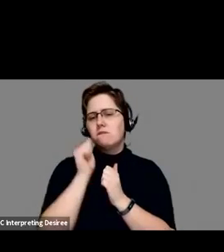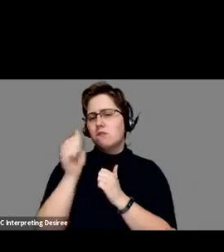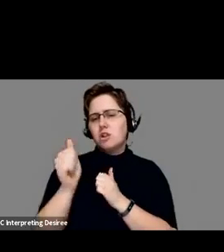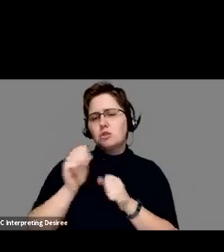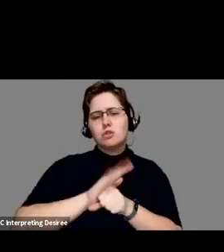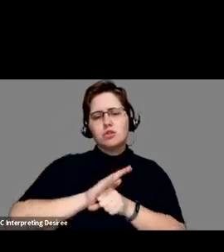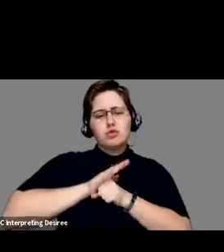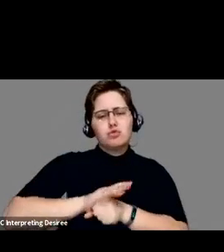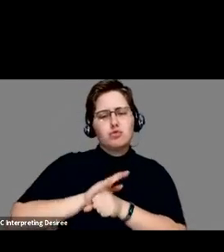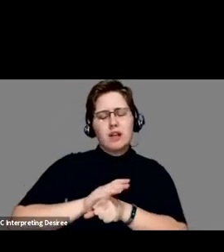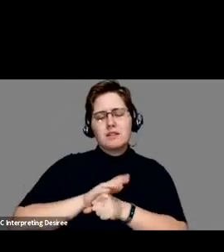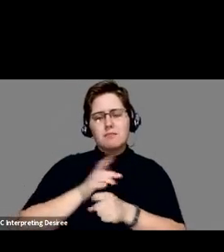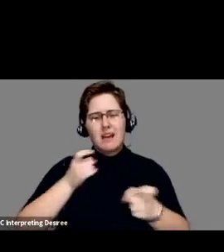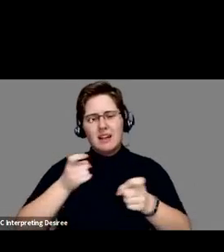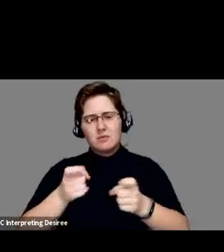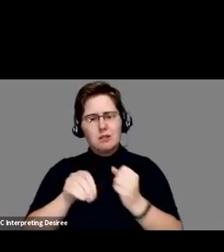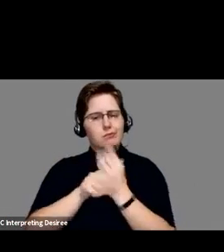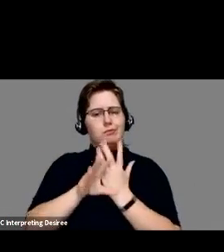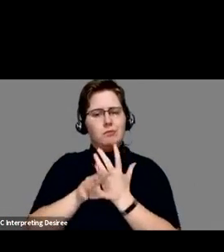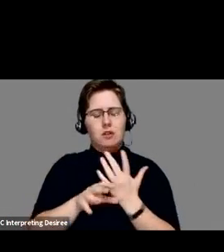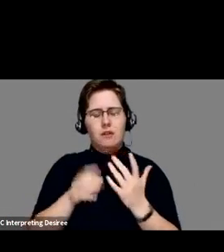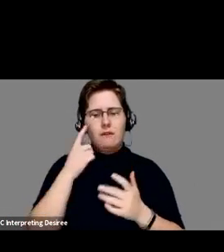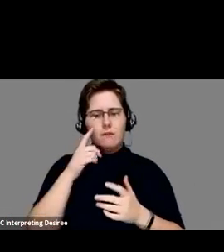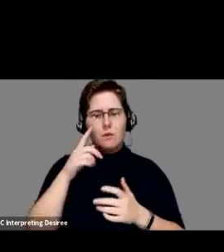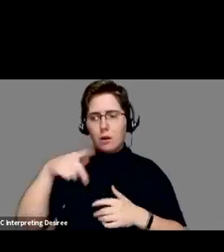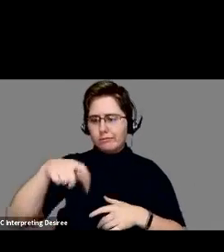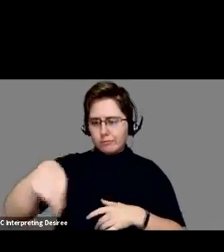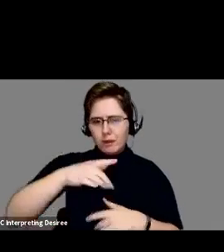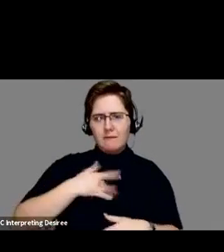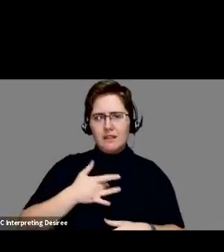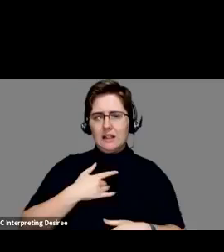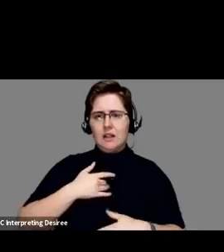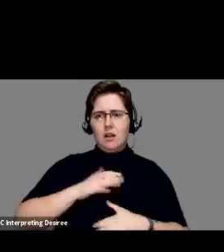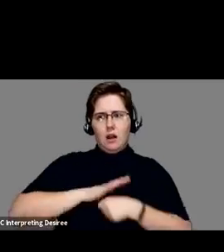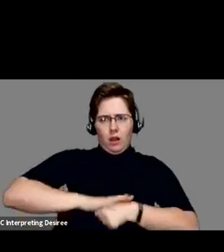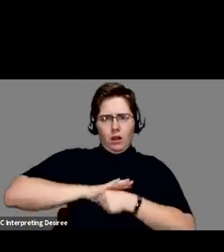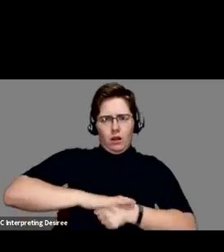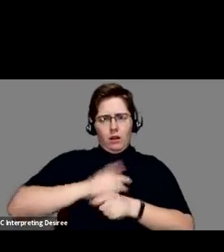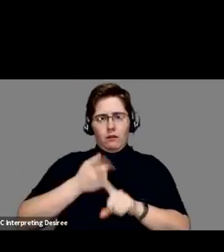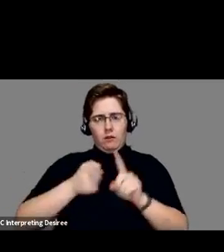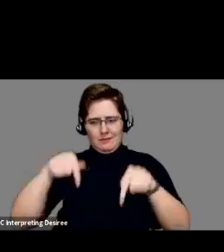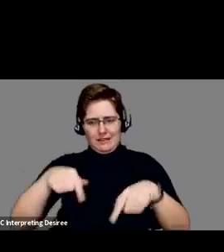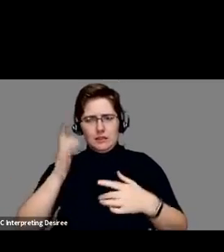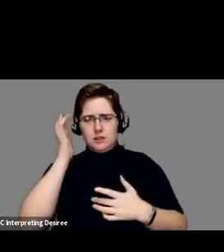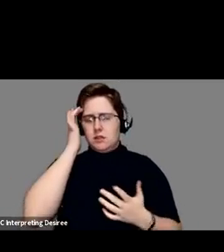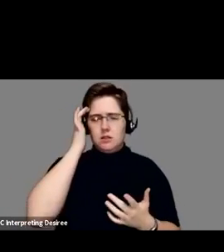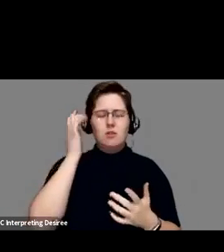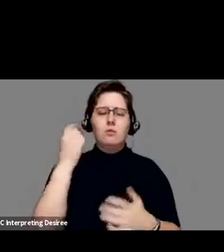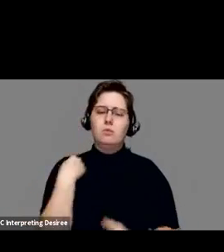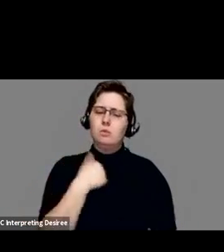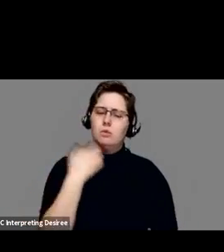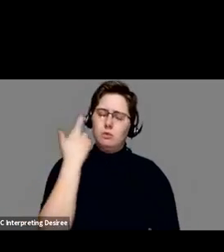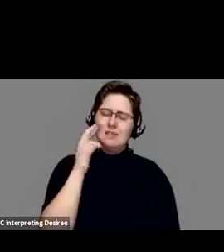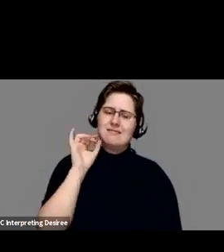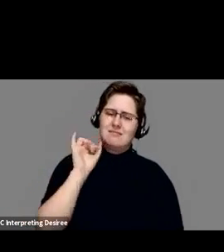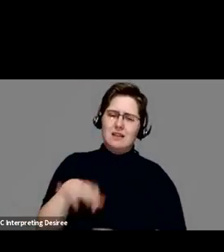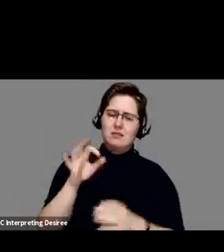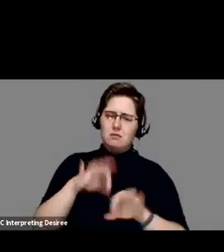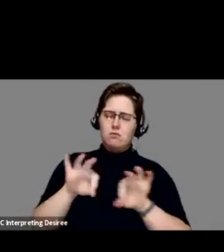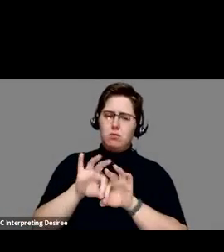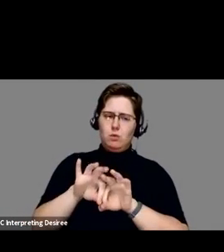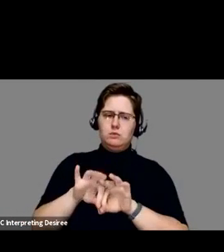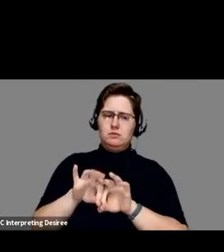and employee assistance to those people in need who are feeling the stresses of COVID, because we realize that those are the important things